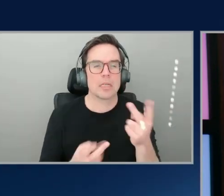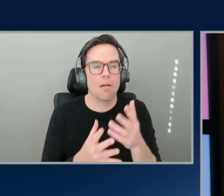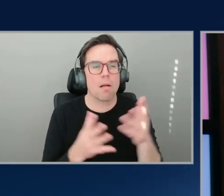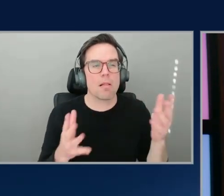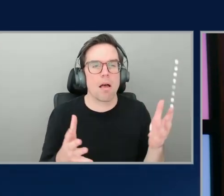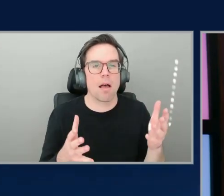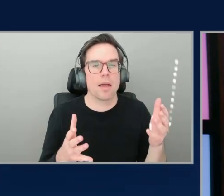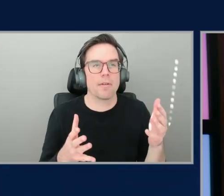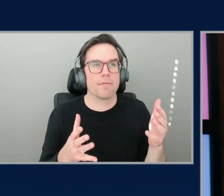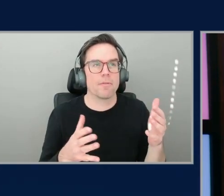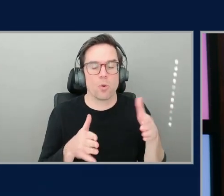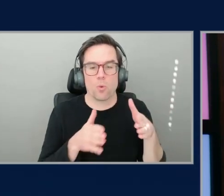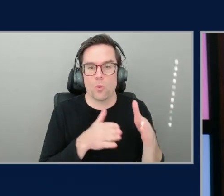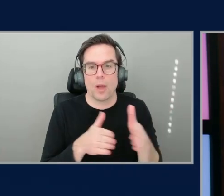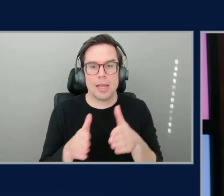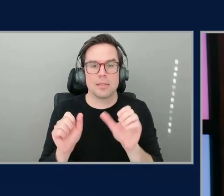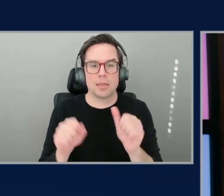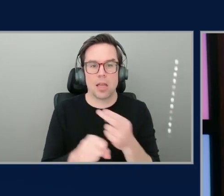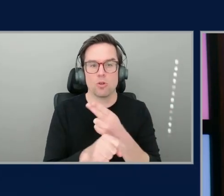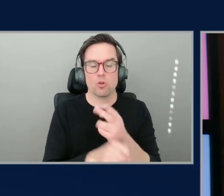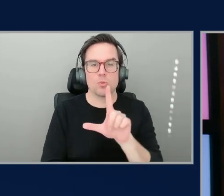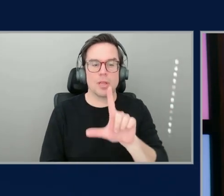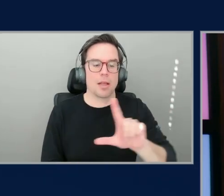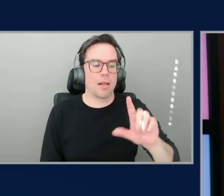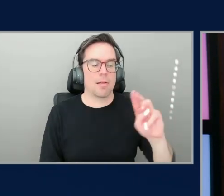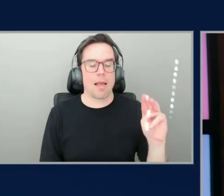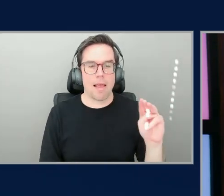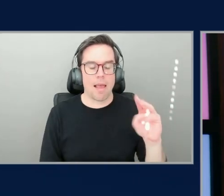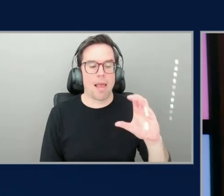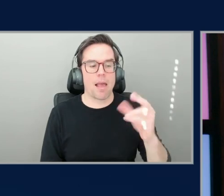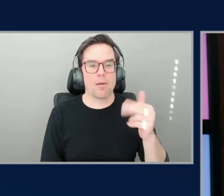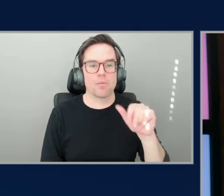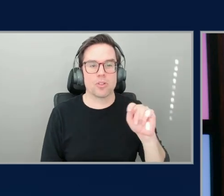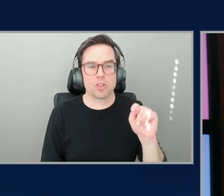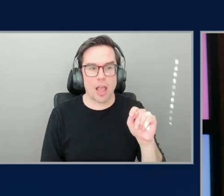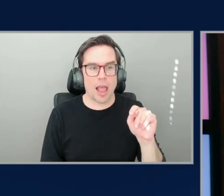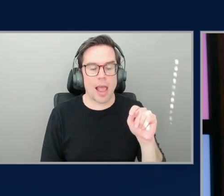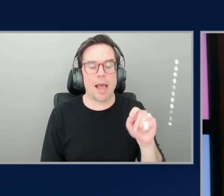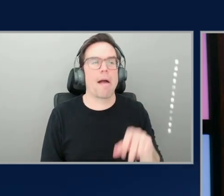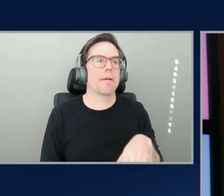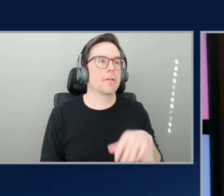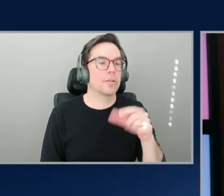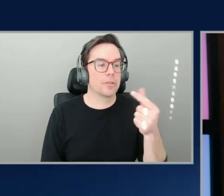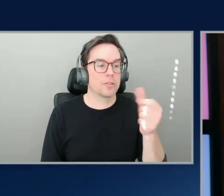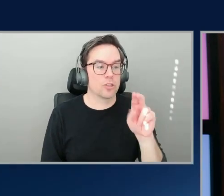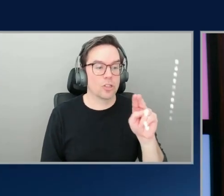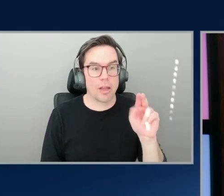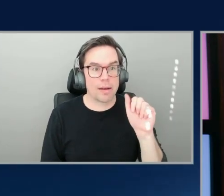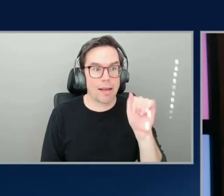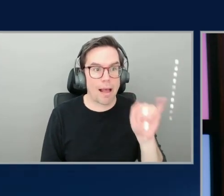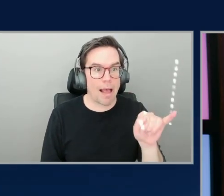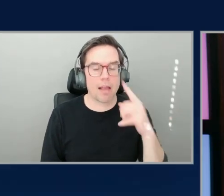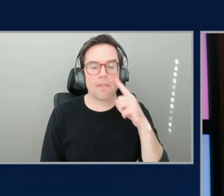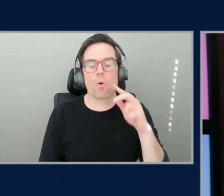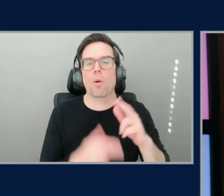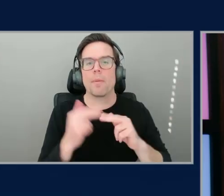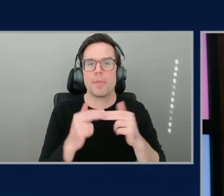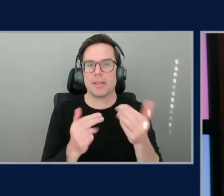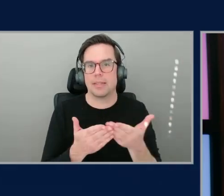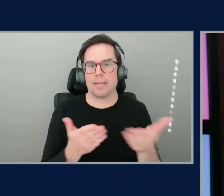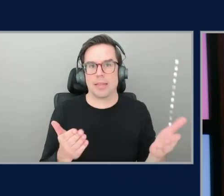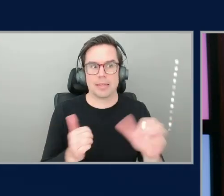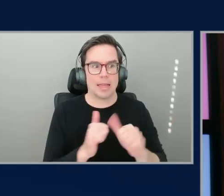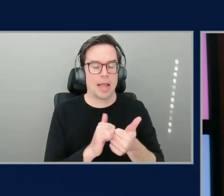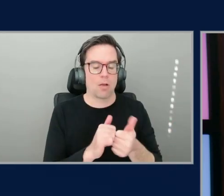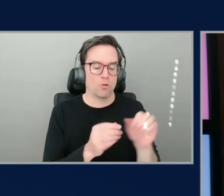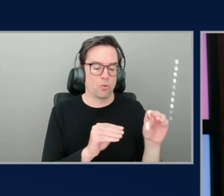a lot of ways you can use large language models, chat applications, generative AI tools to build stuff and how to convert or